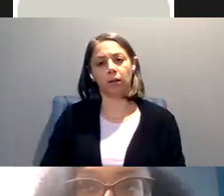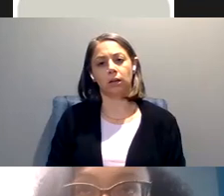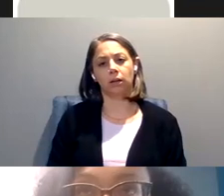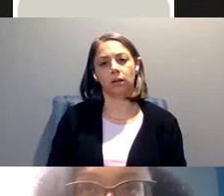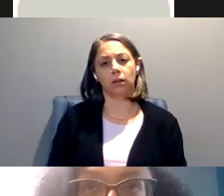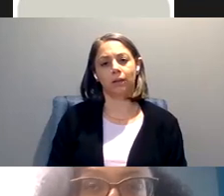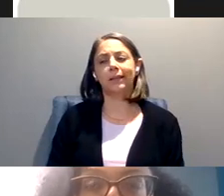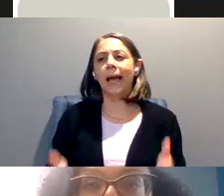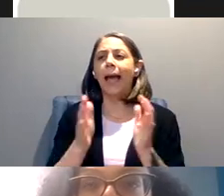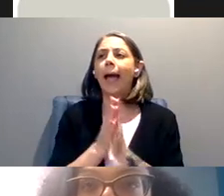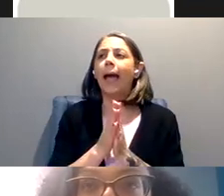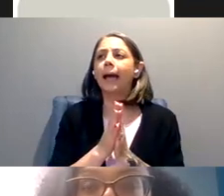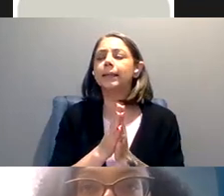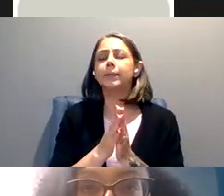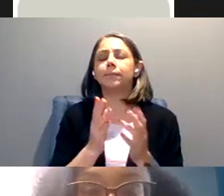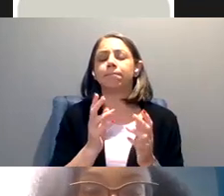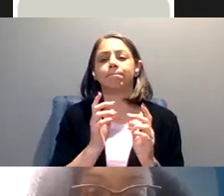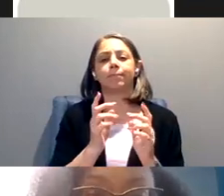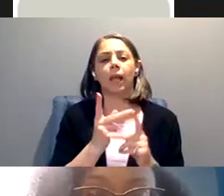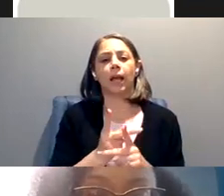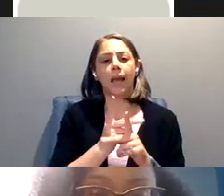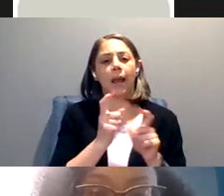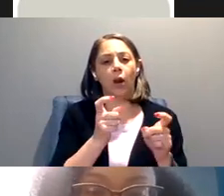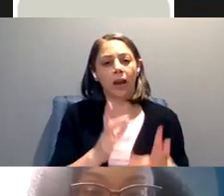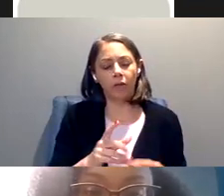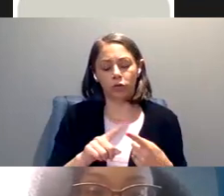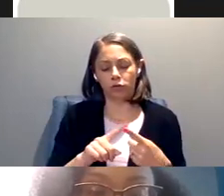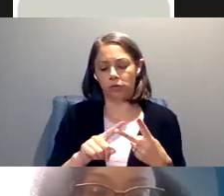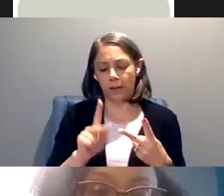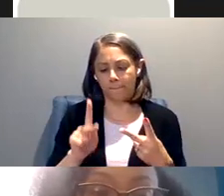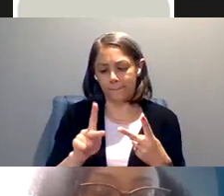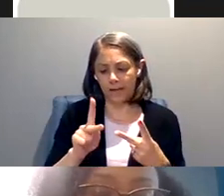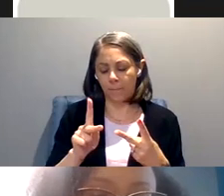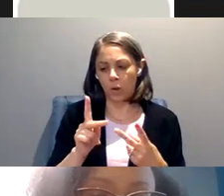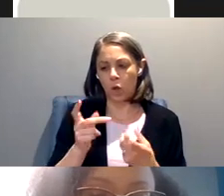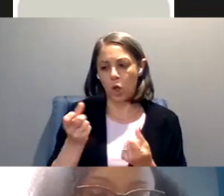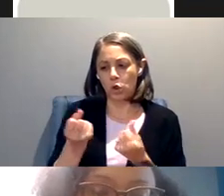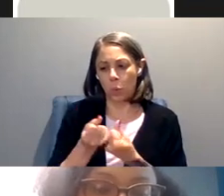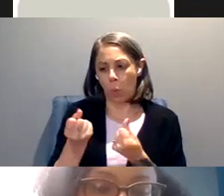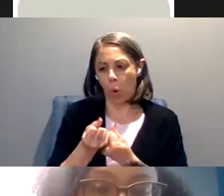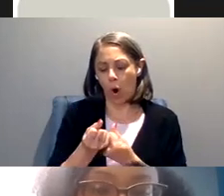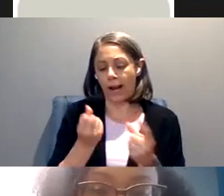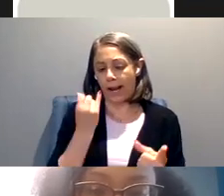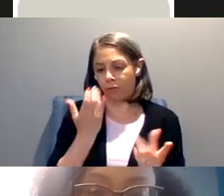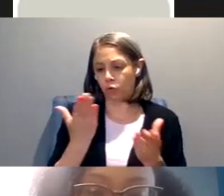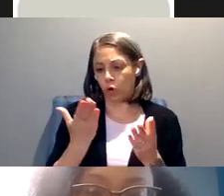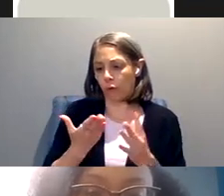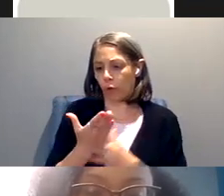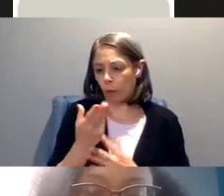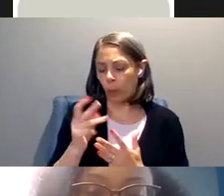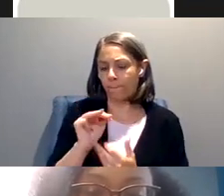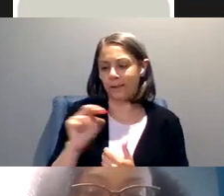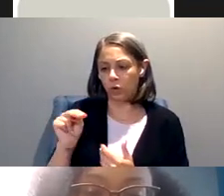asked caregivers, folks that support people being served through Minnesota